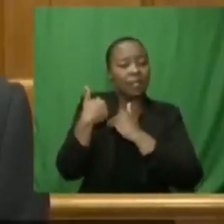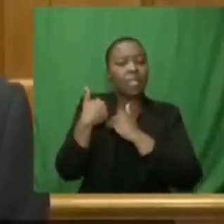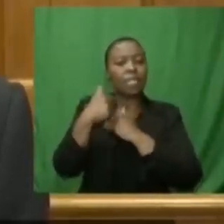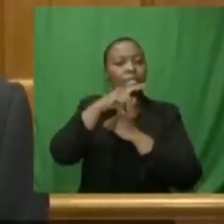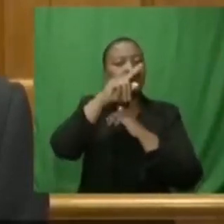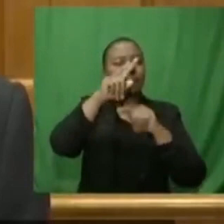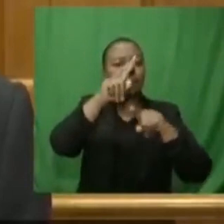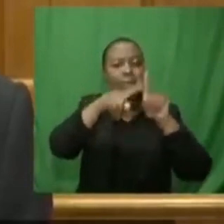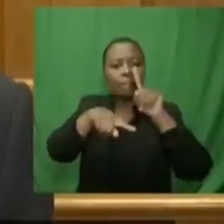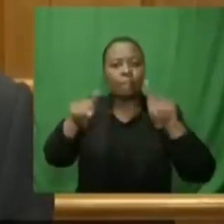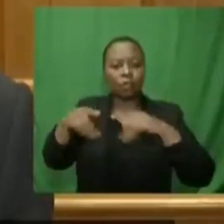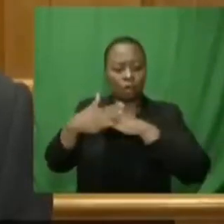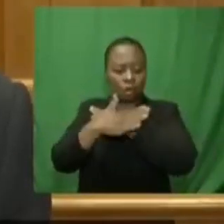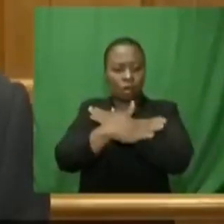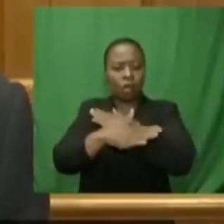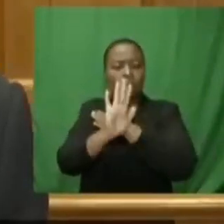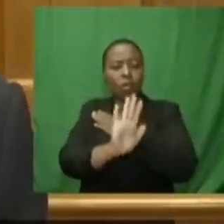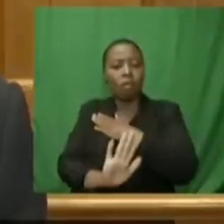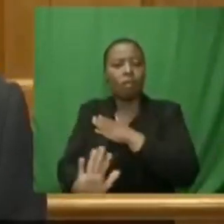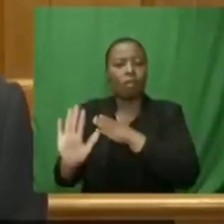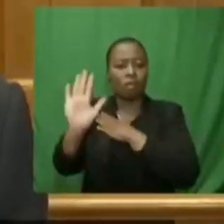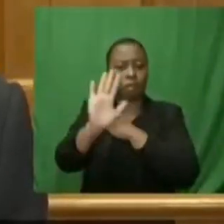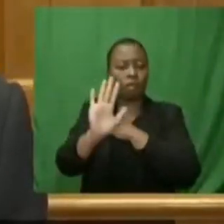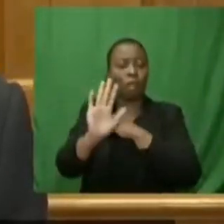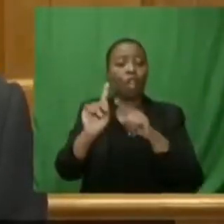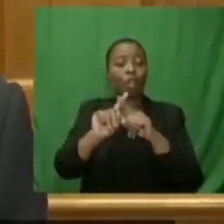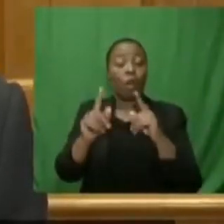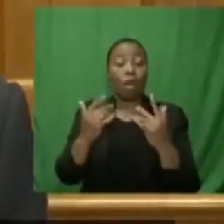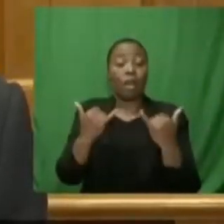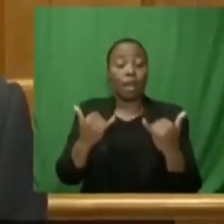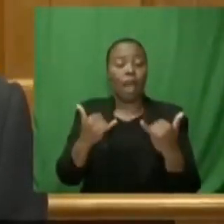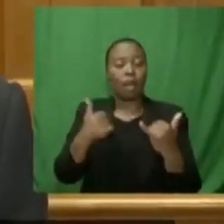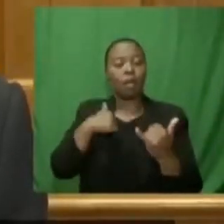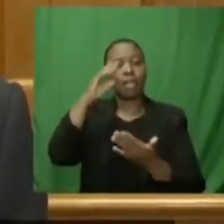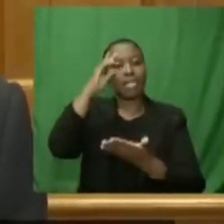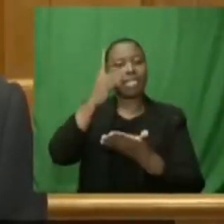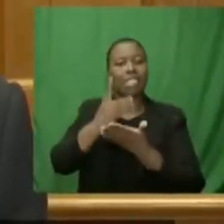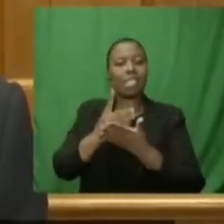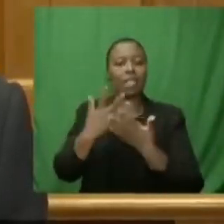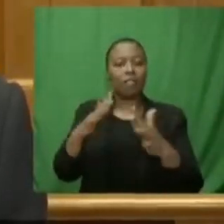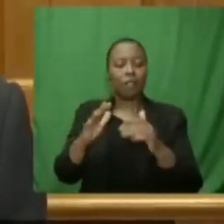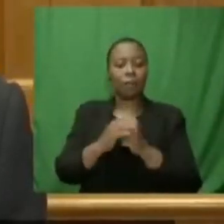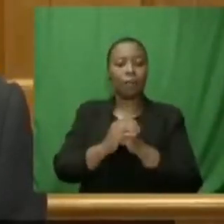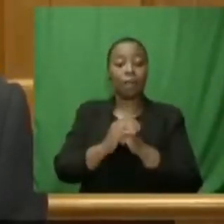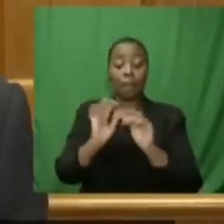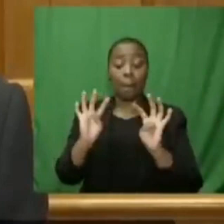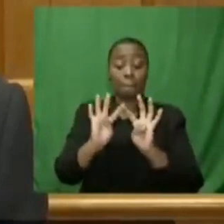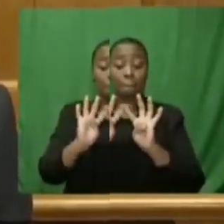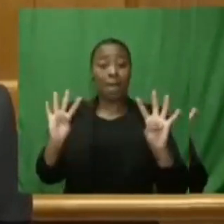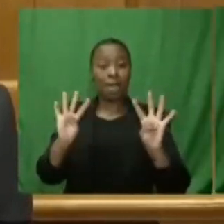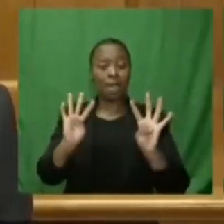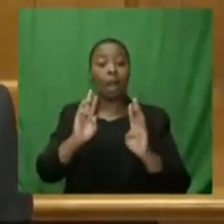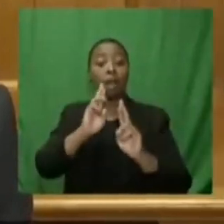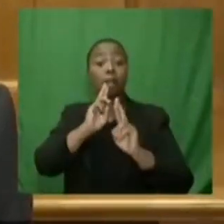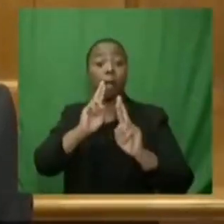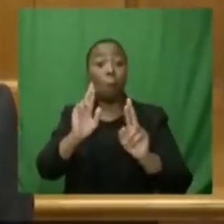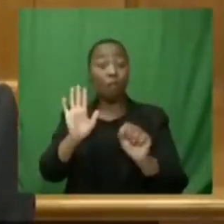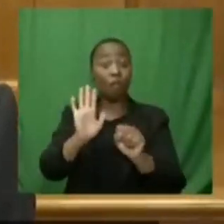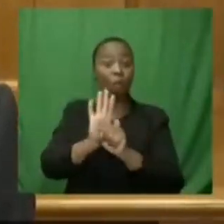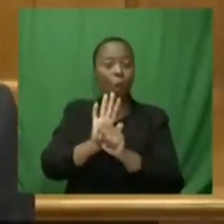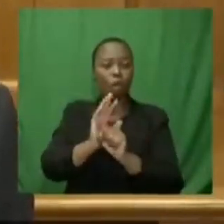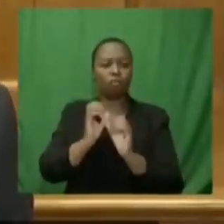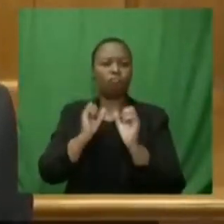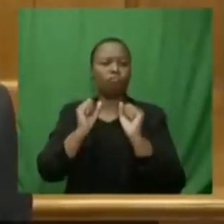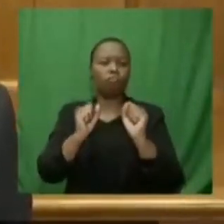deployments on the continent, I have decided not to release the panel's full report. Do we have